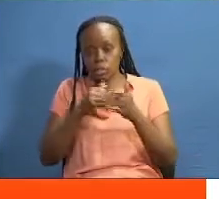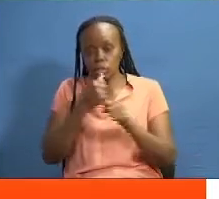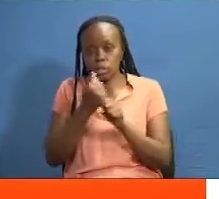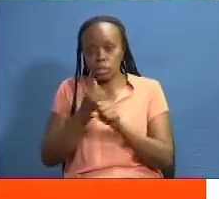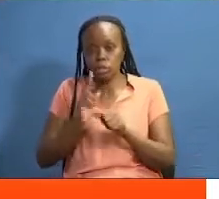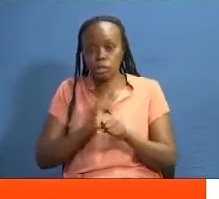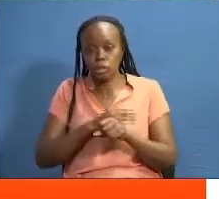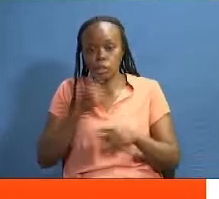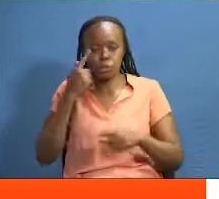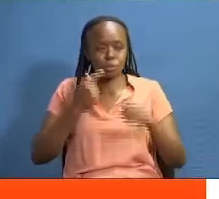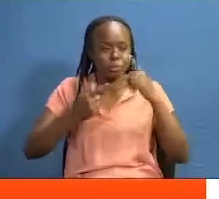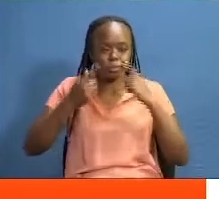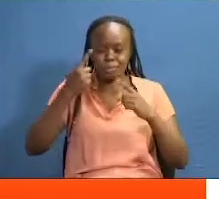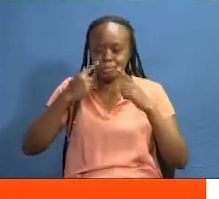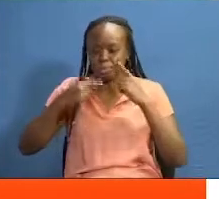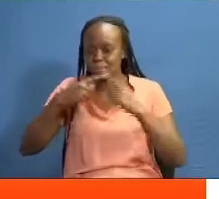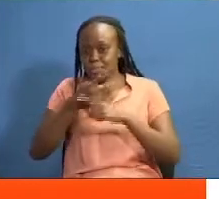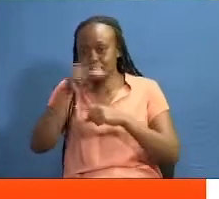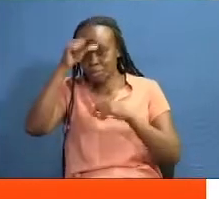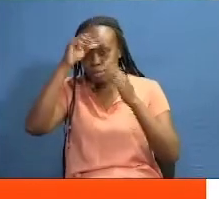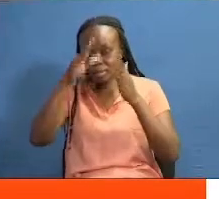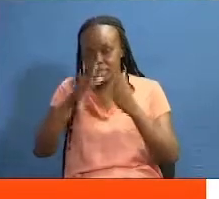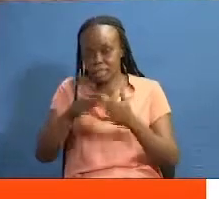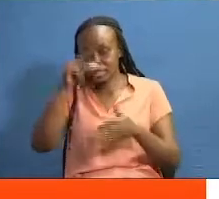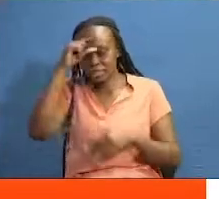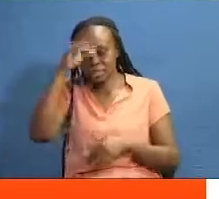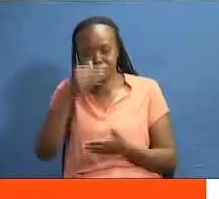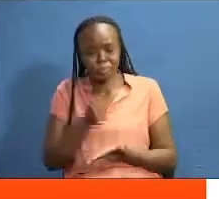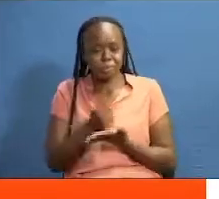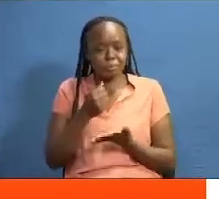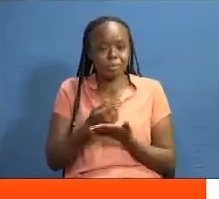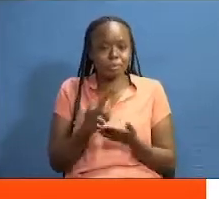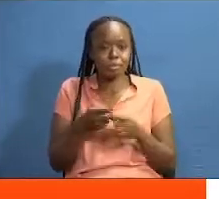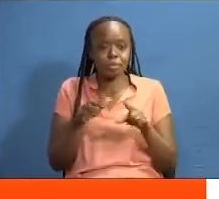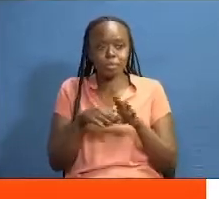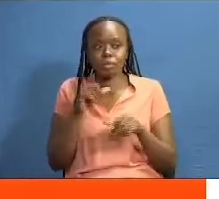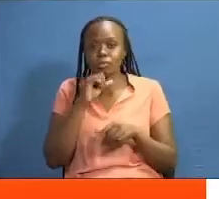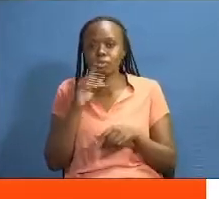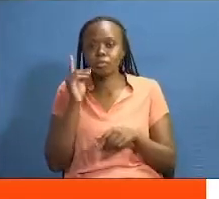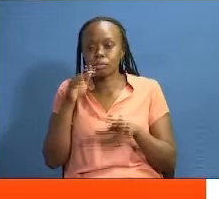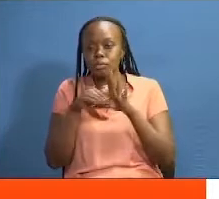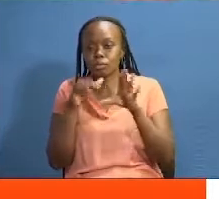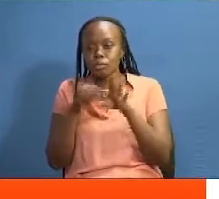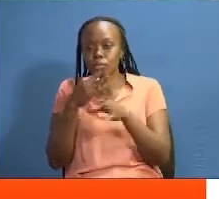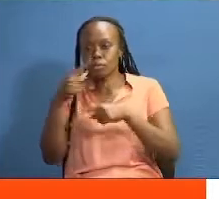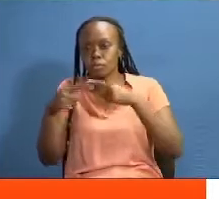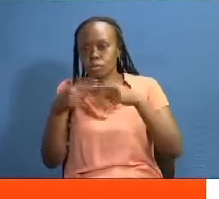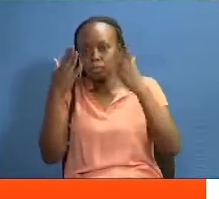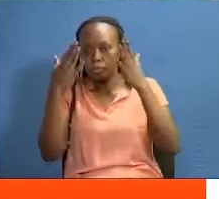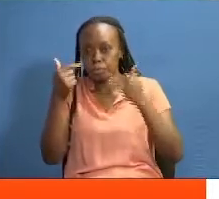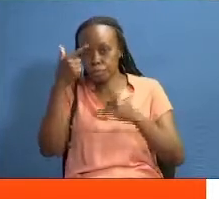us cry about the government. Oh, Sirikali, Saidia. That notion should be out of bounds right